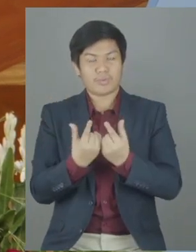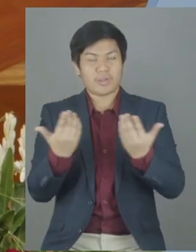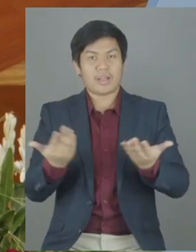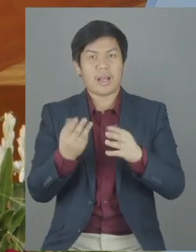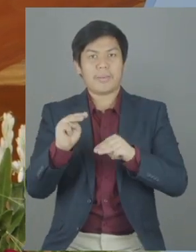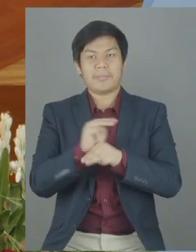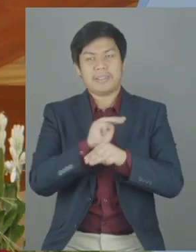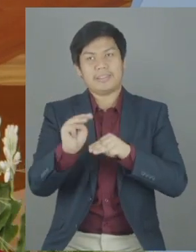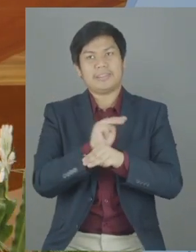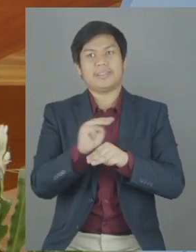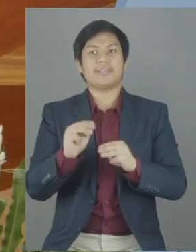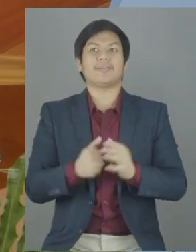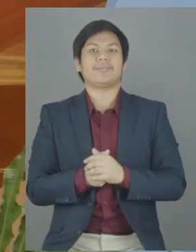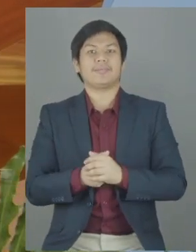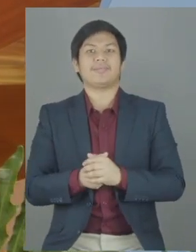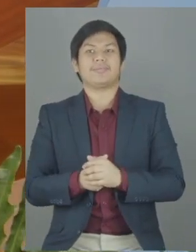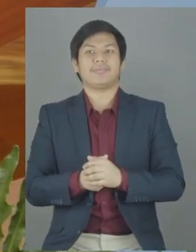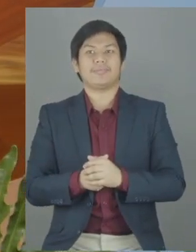ministries.